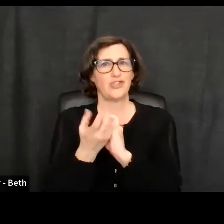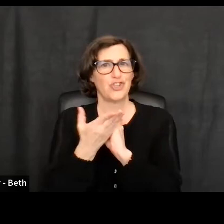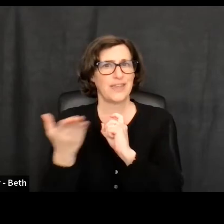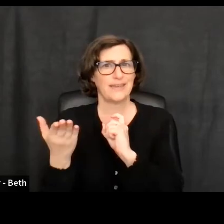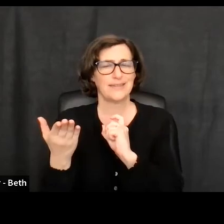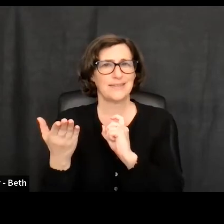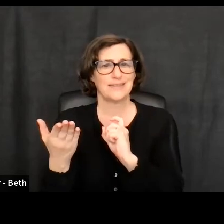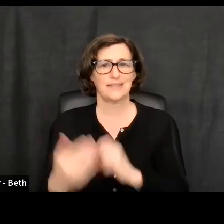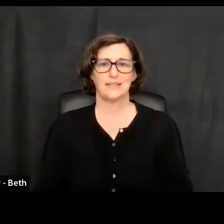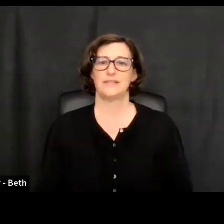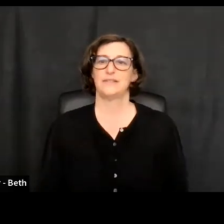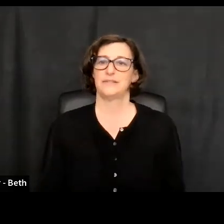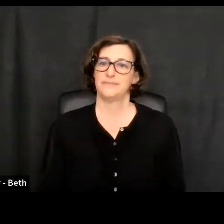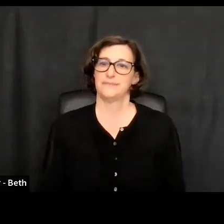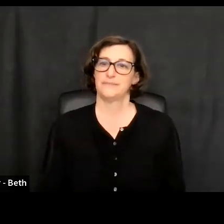themselves.